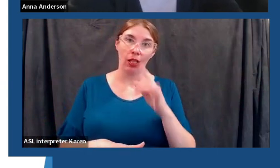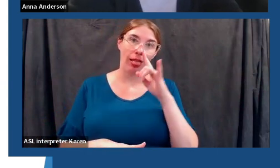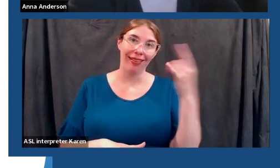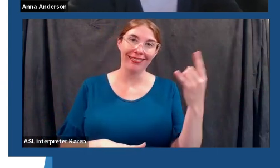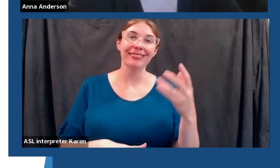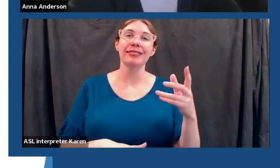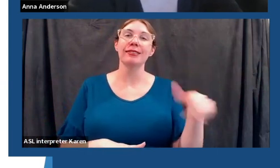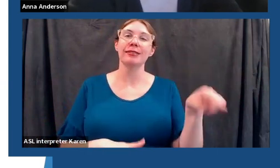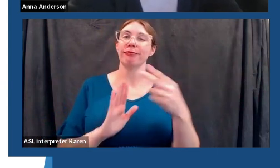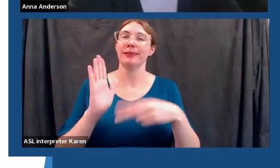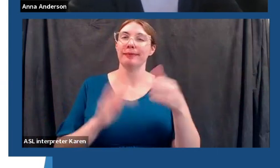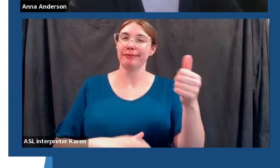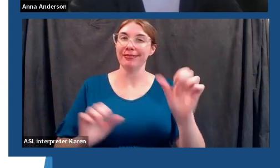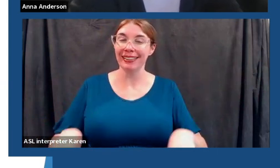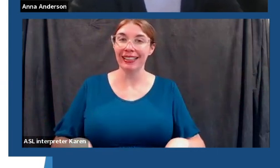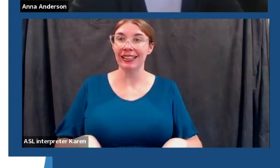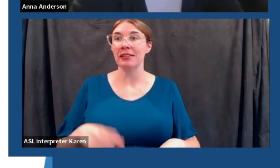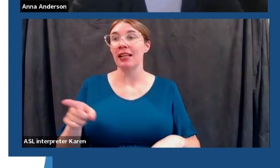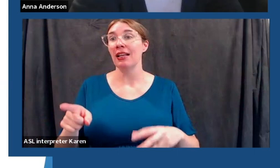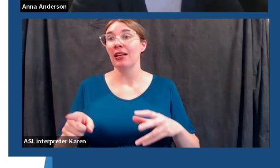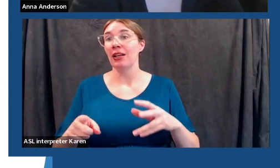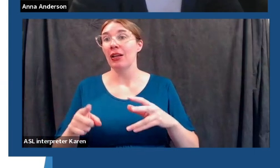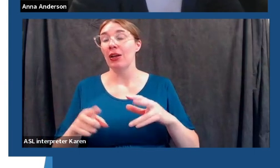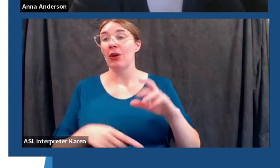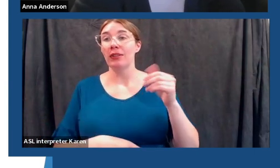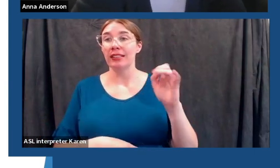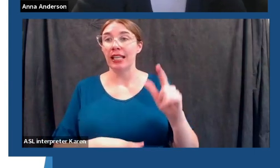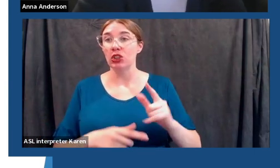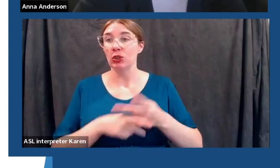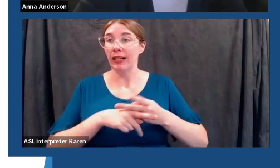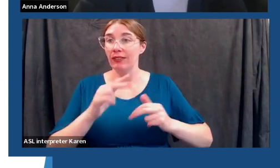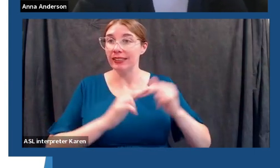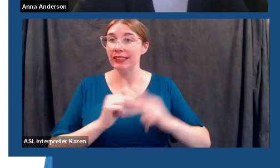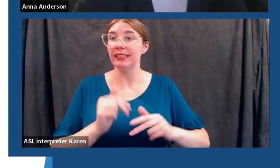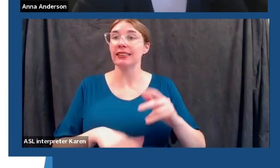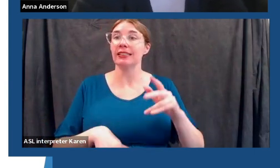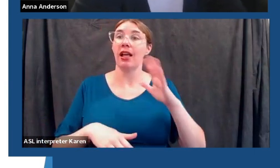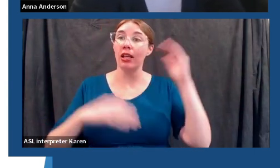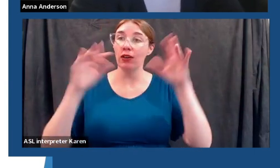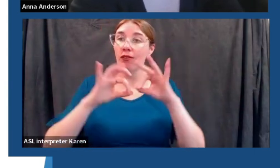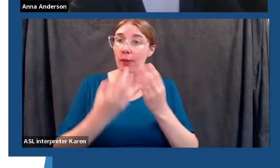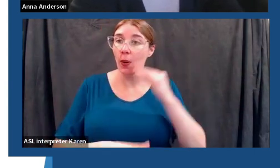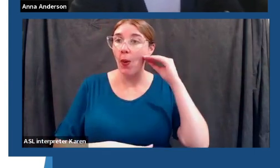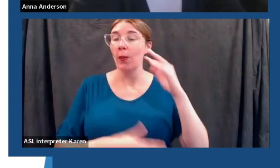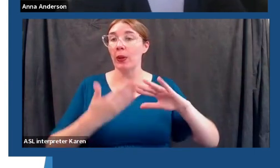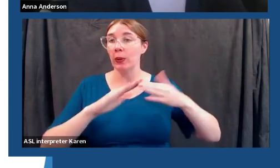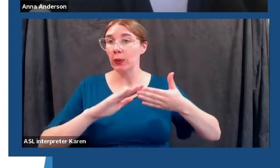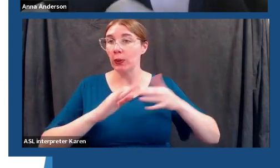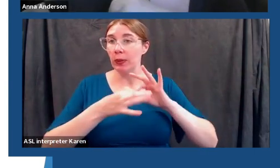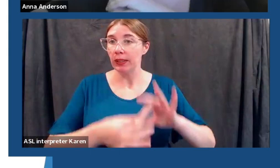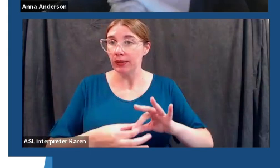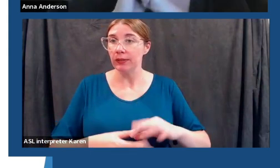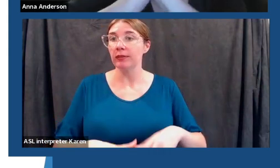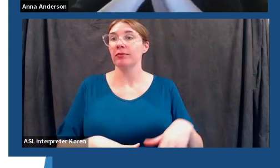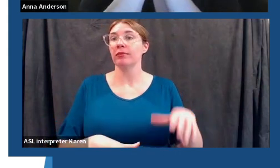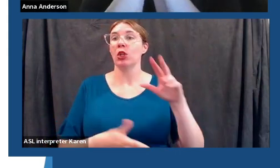care facilities are adult family homes, community-based residential facilities, nursing homes, and RCACs, or residential care